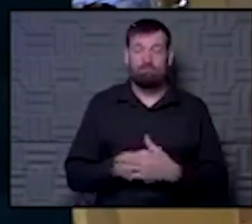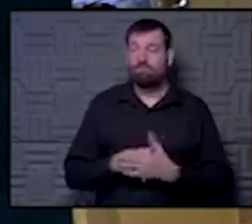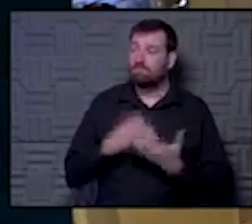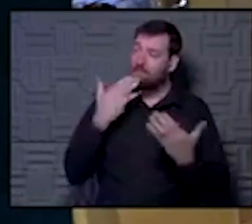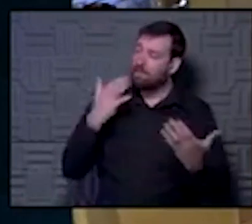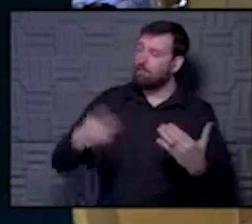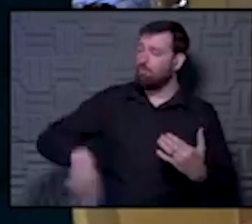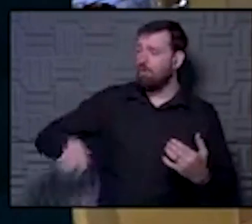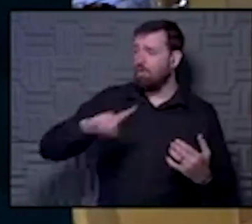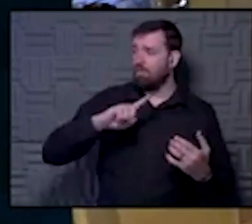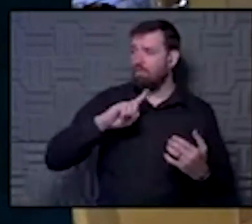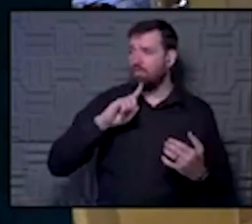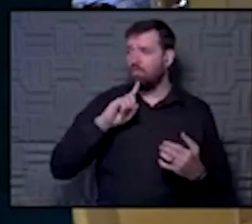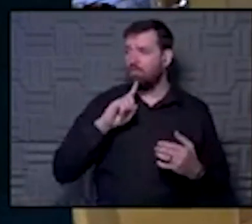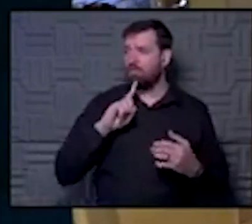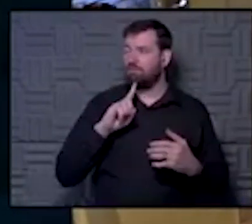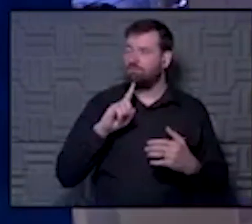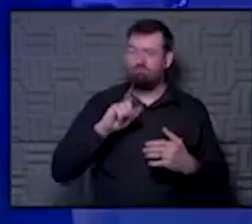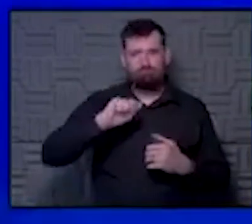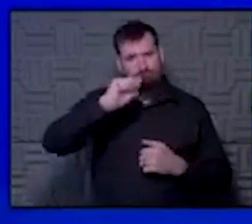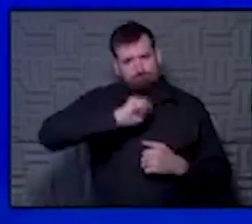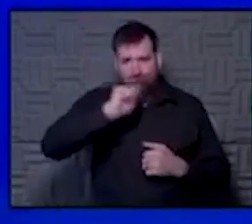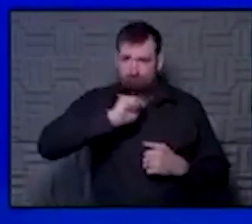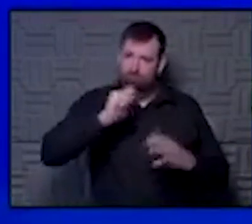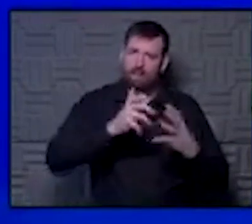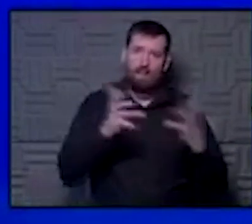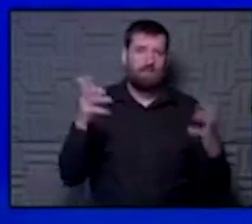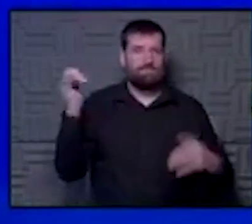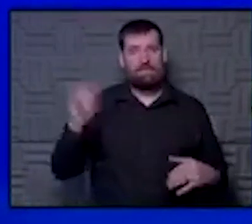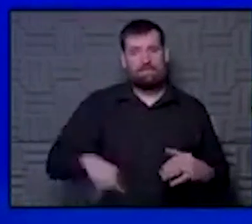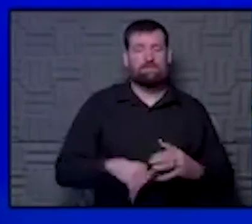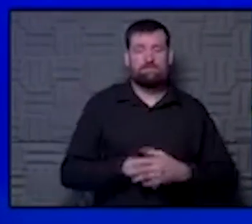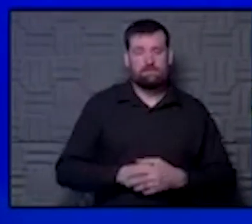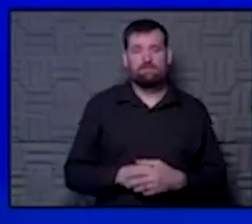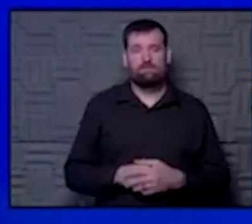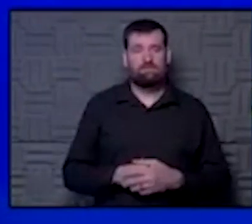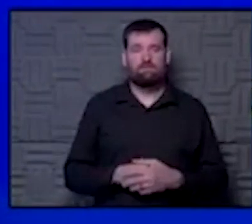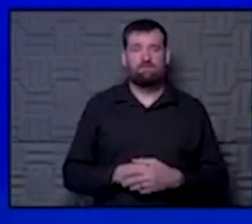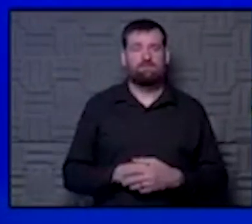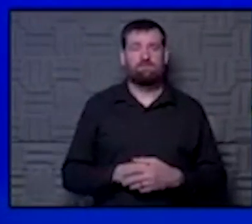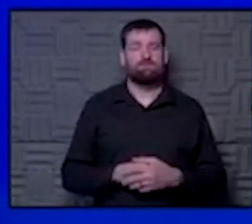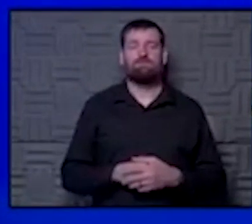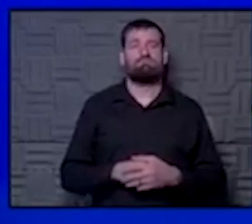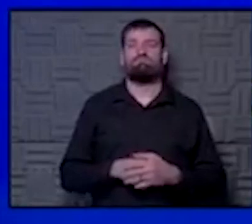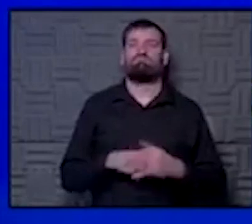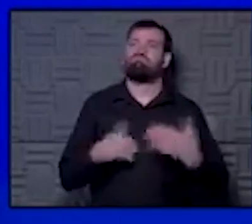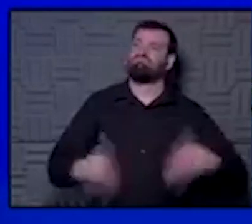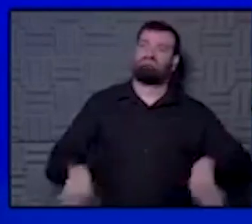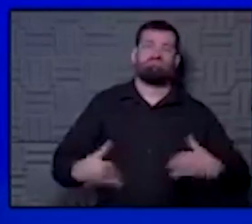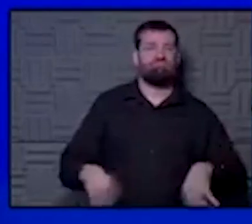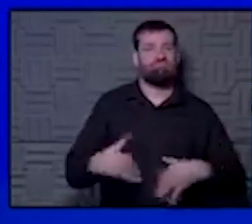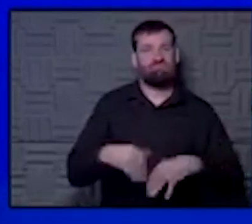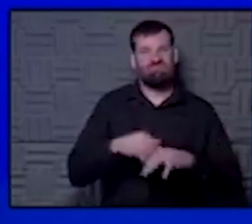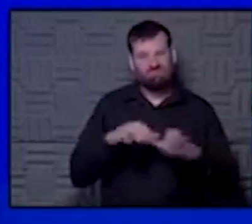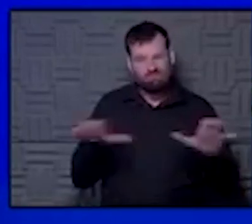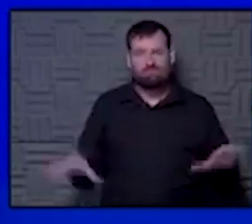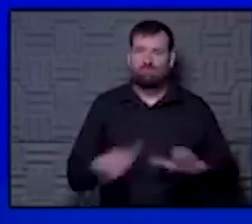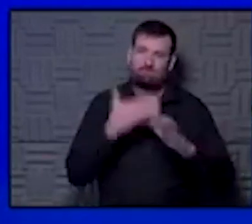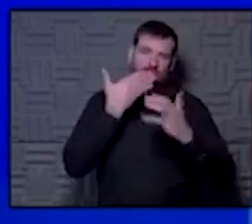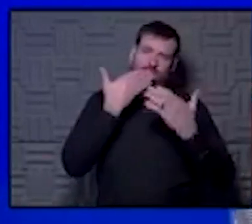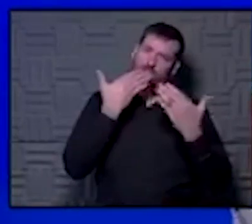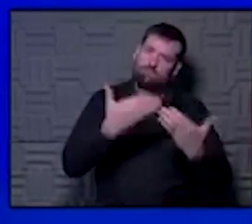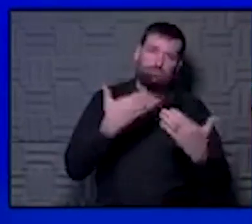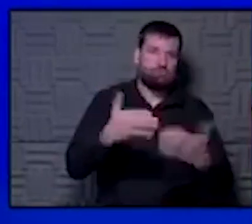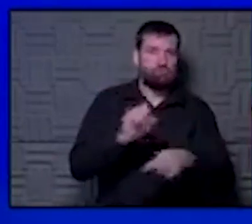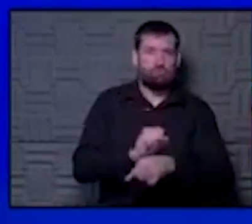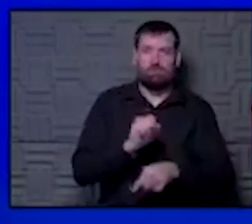thank you guys, because you've borne the brunt of a lot of this and risen to the occasion and done a great job with grace and wisdom.